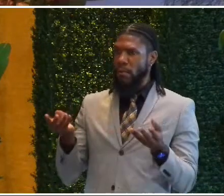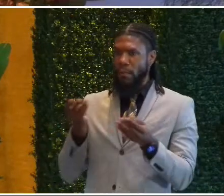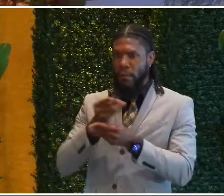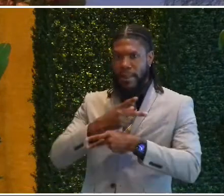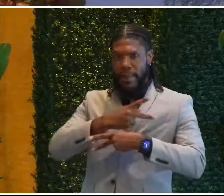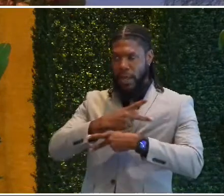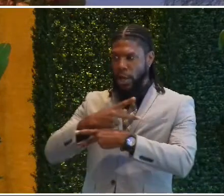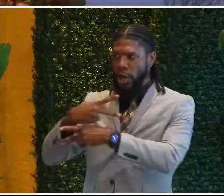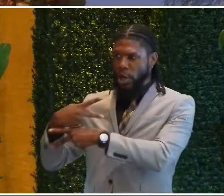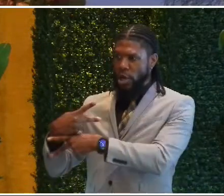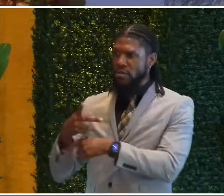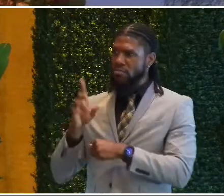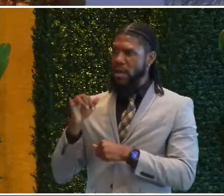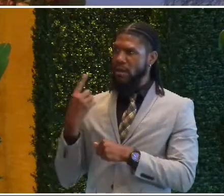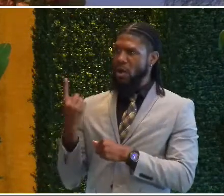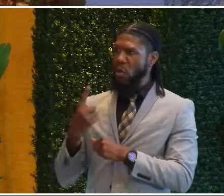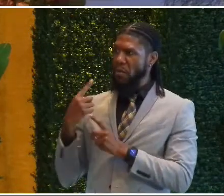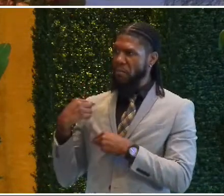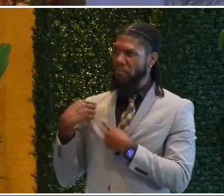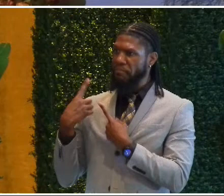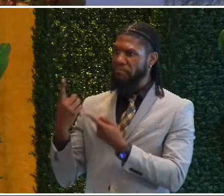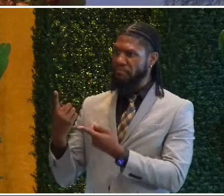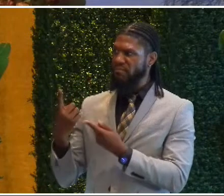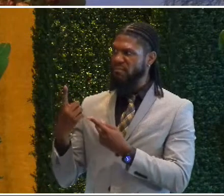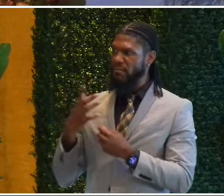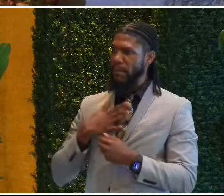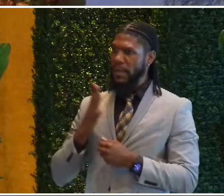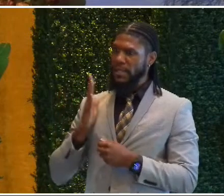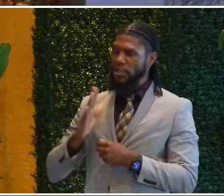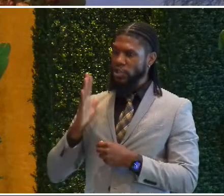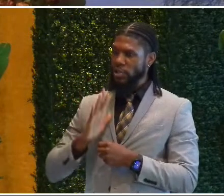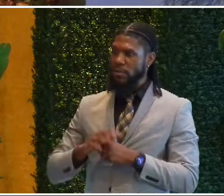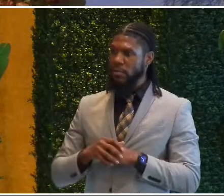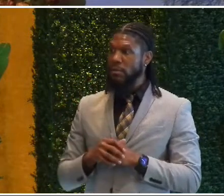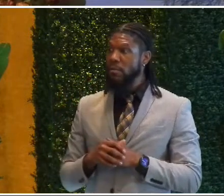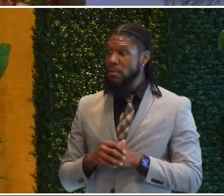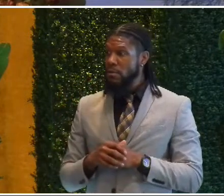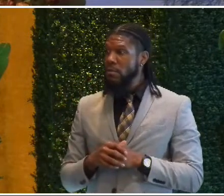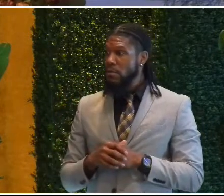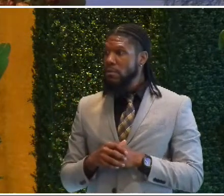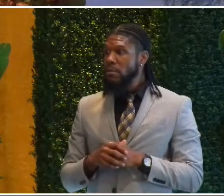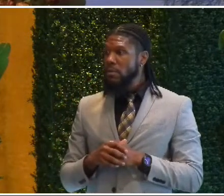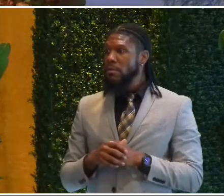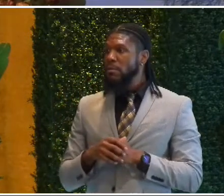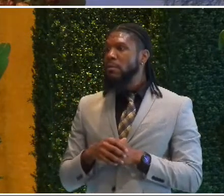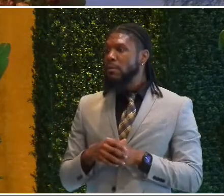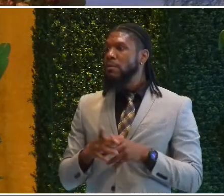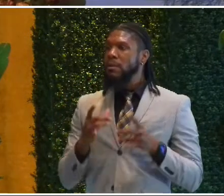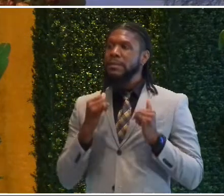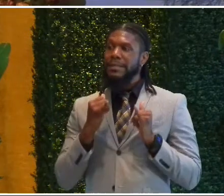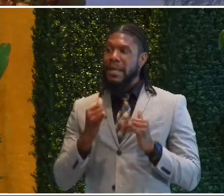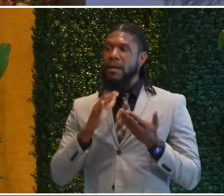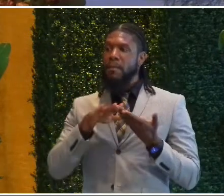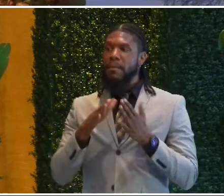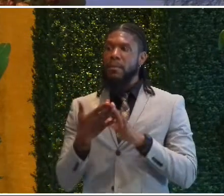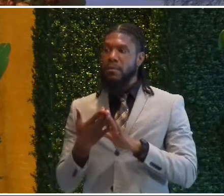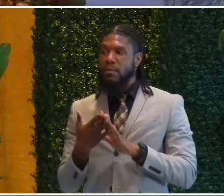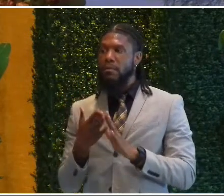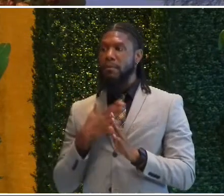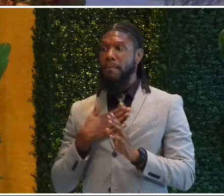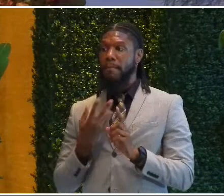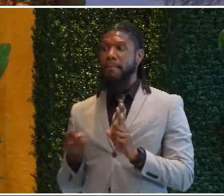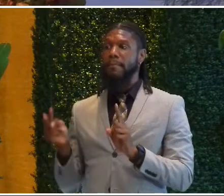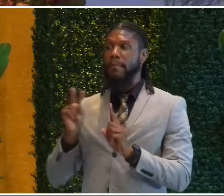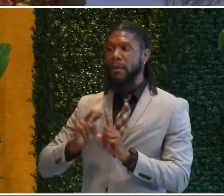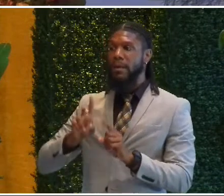So I want to double up on community, but from a different perspective, and that's from the disability perspective. And when you mentioned capitalism,